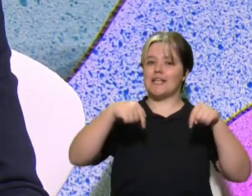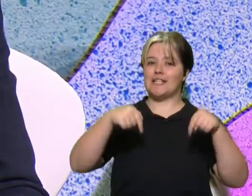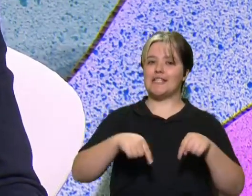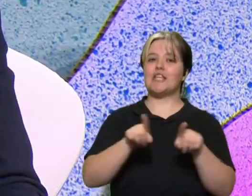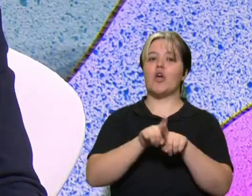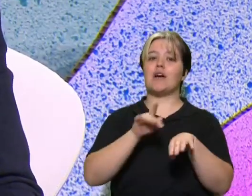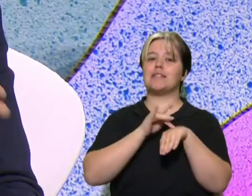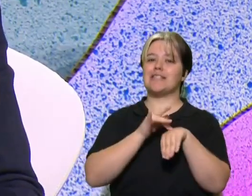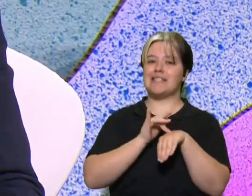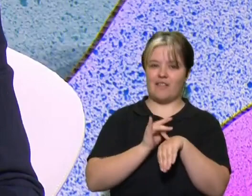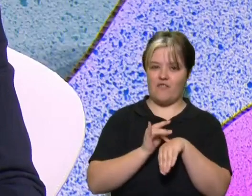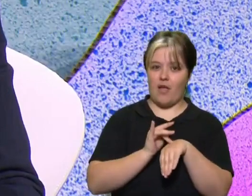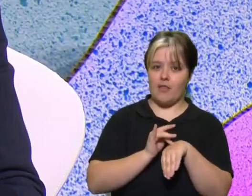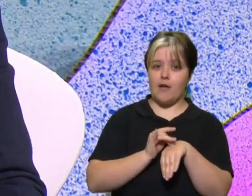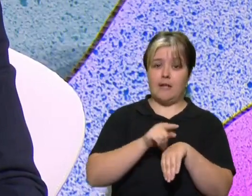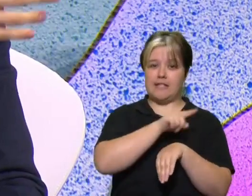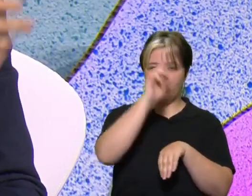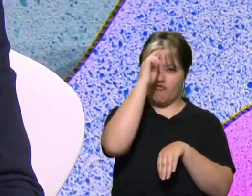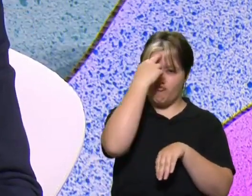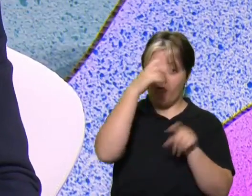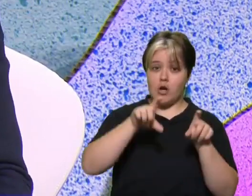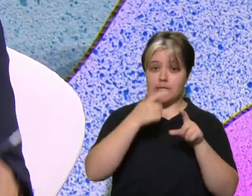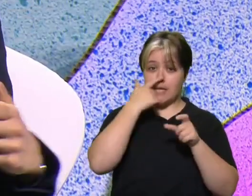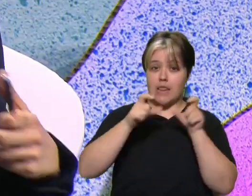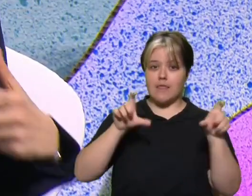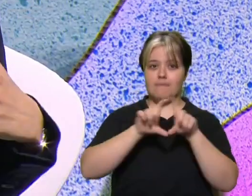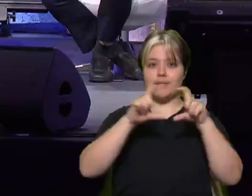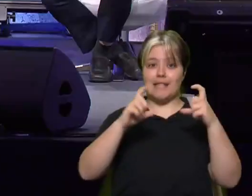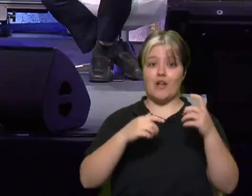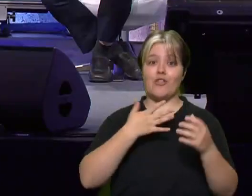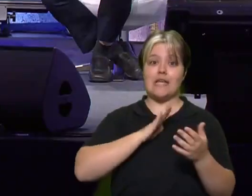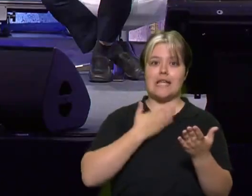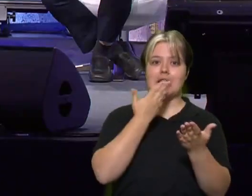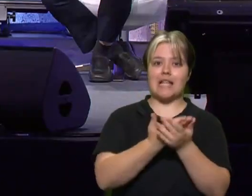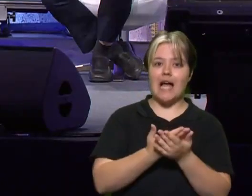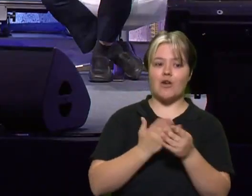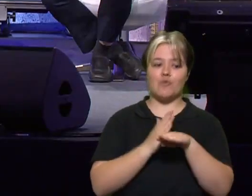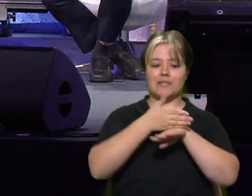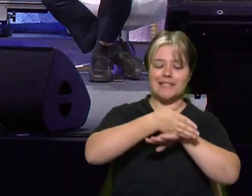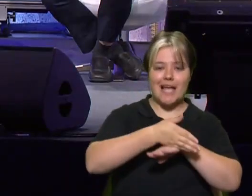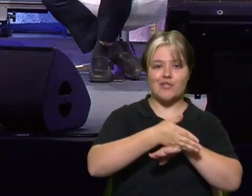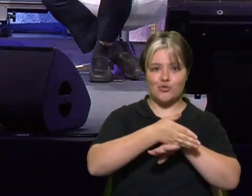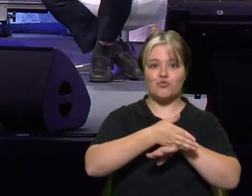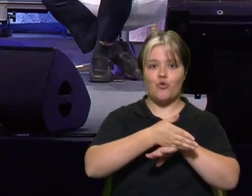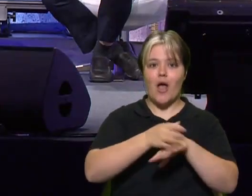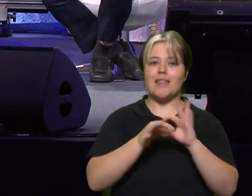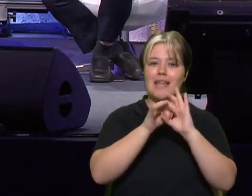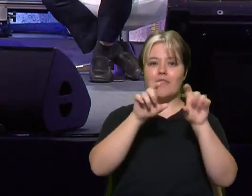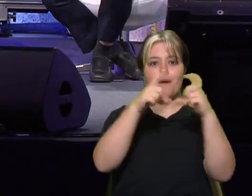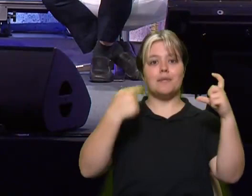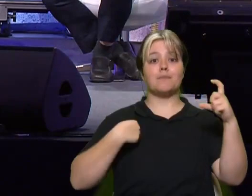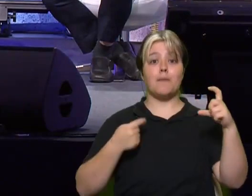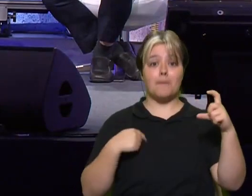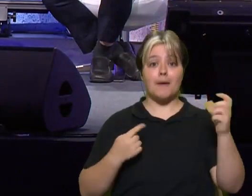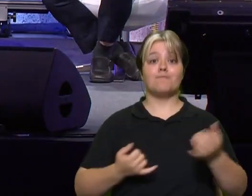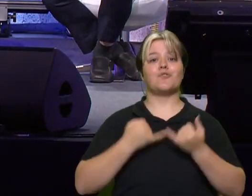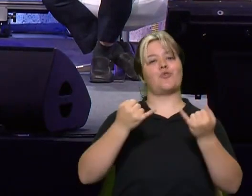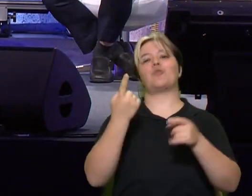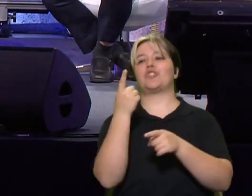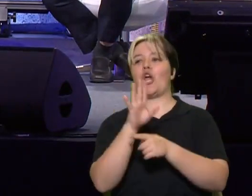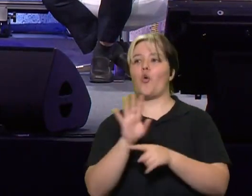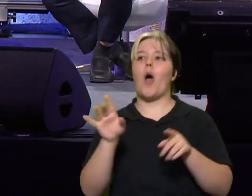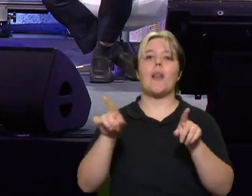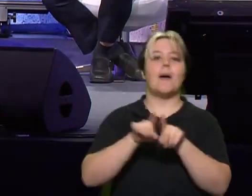extended it to the private sector. So the effort of the entrepreneur providing data on